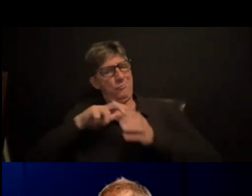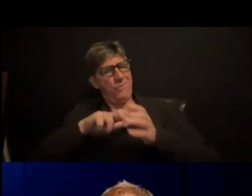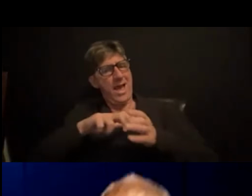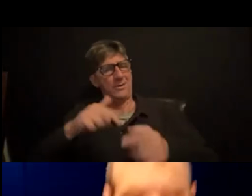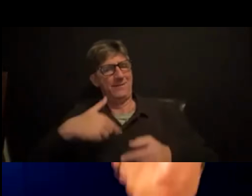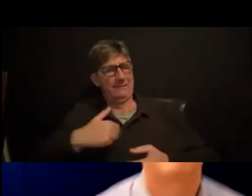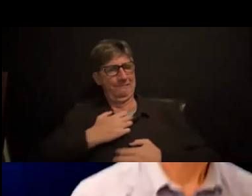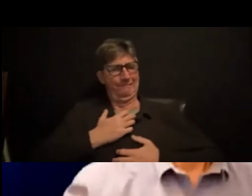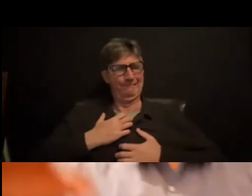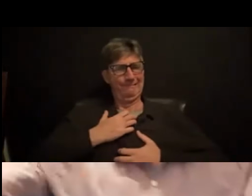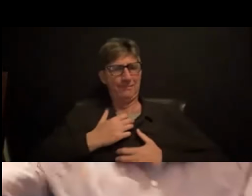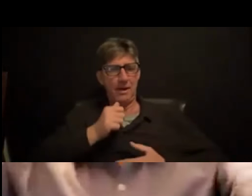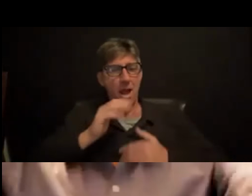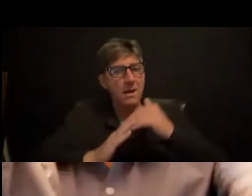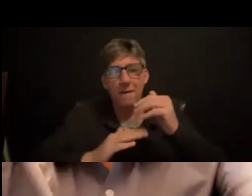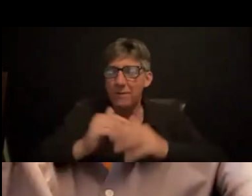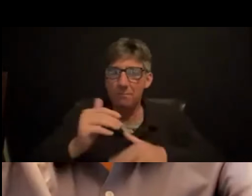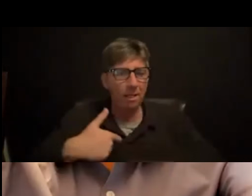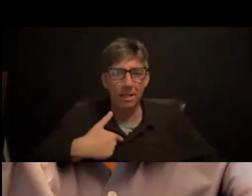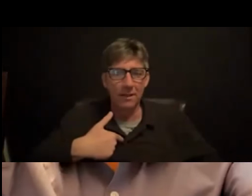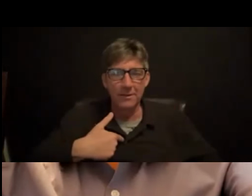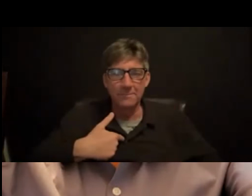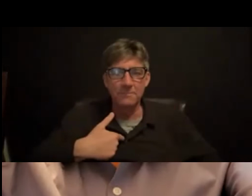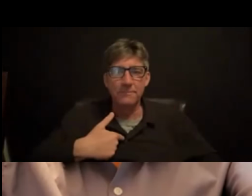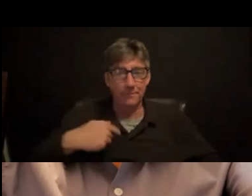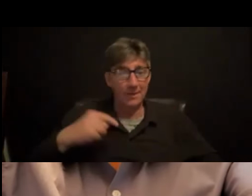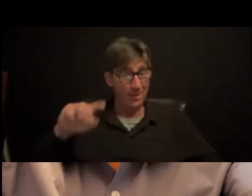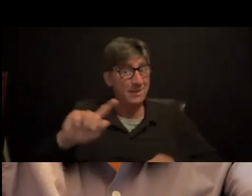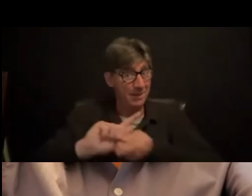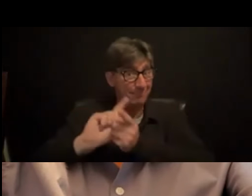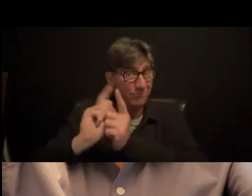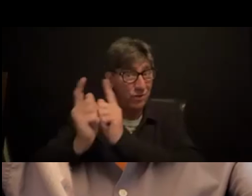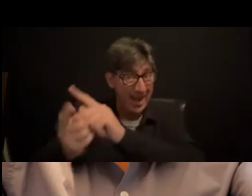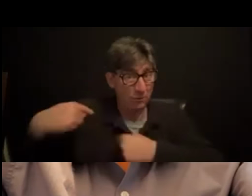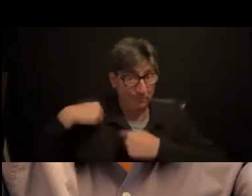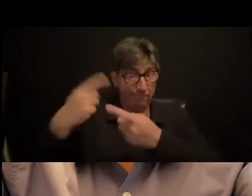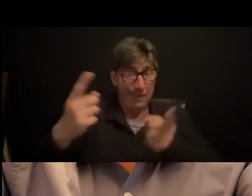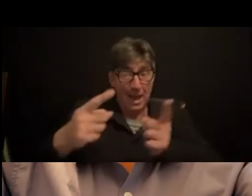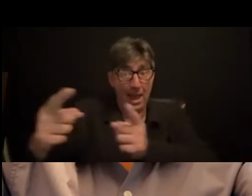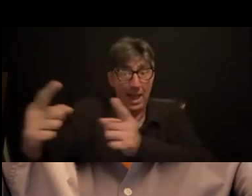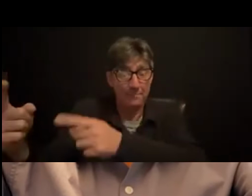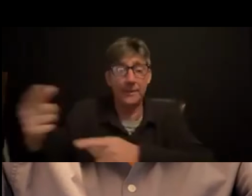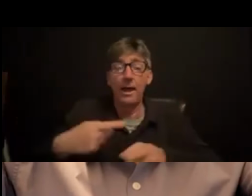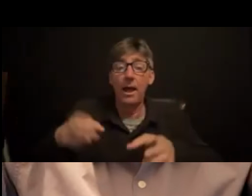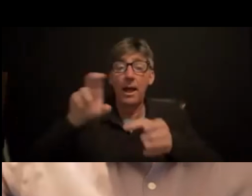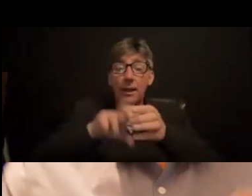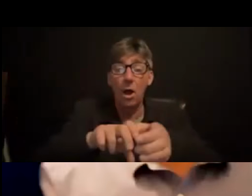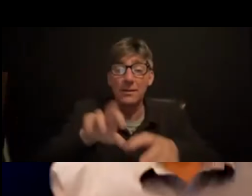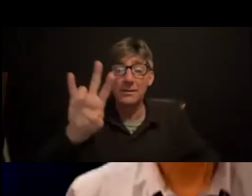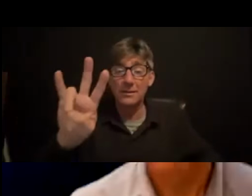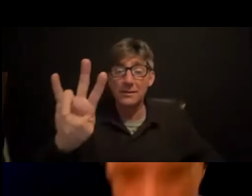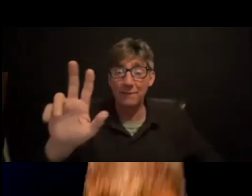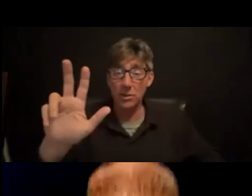this has really been happening since the change. And, you know, I get on the train at 7:23 in the morning,